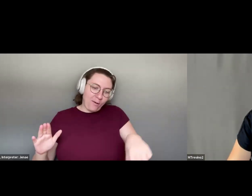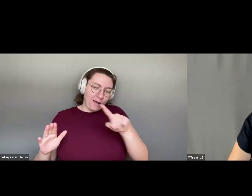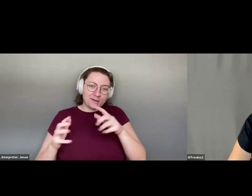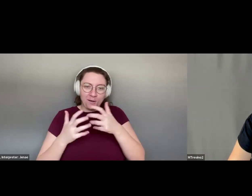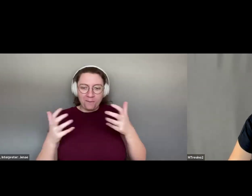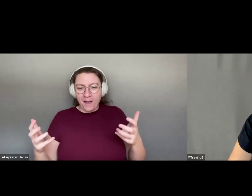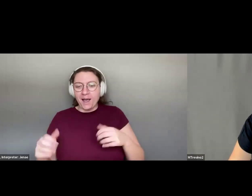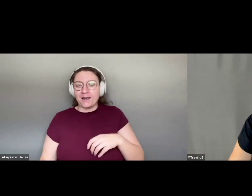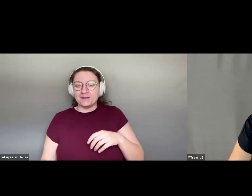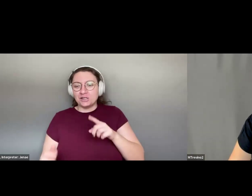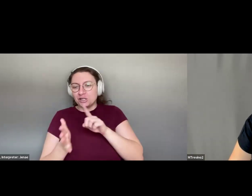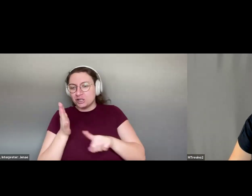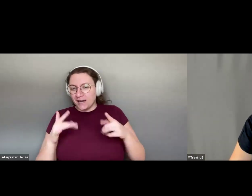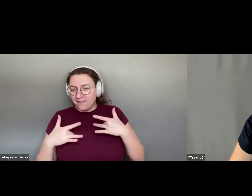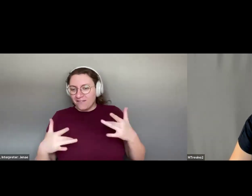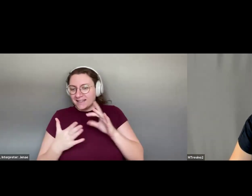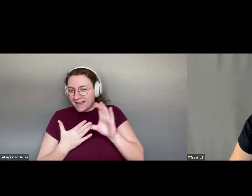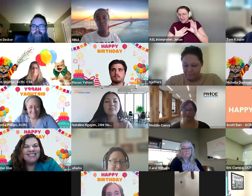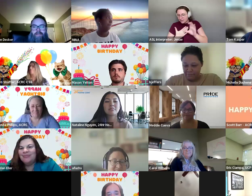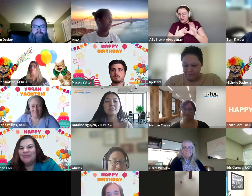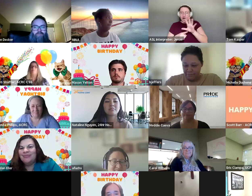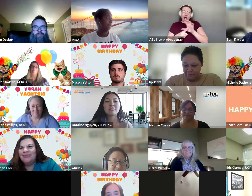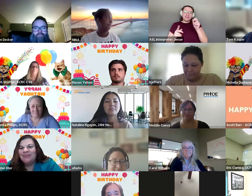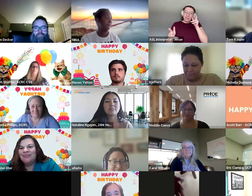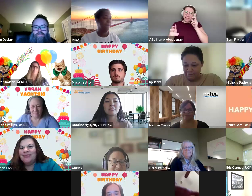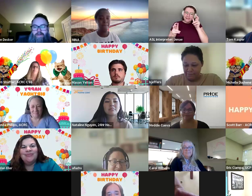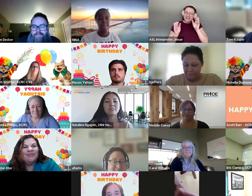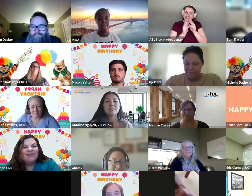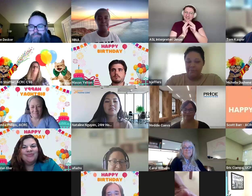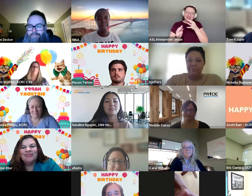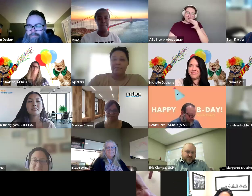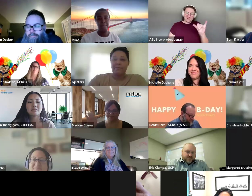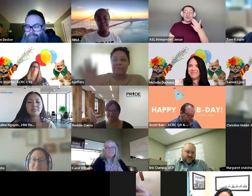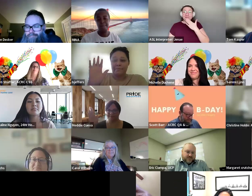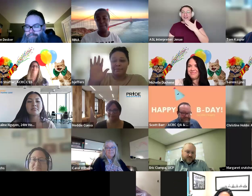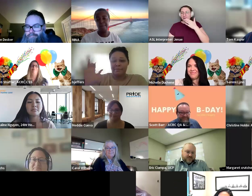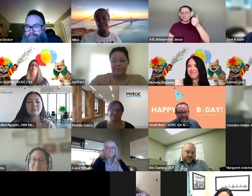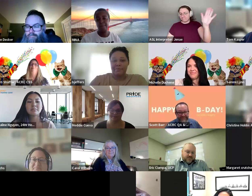out our events calendar. We got some awesome listening sessions coming up too. Thank you, guys.